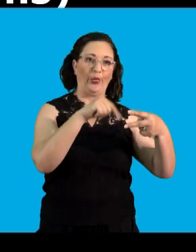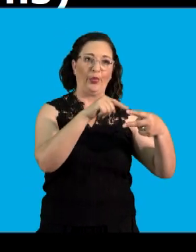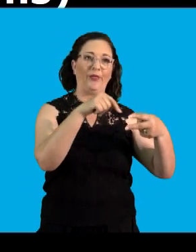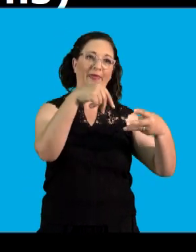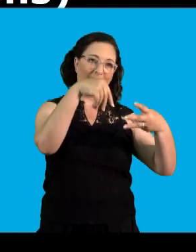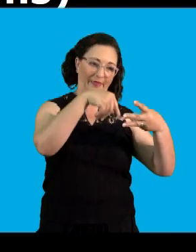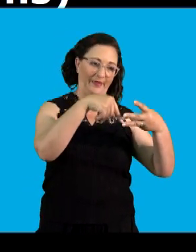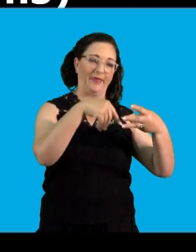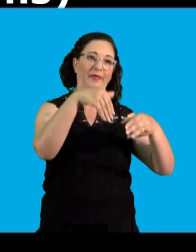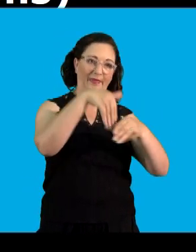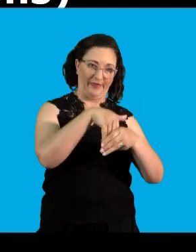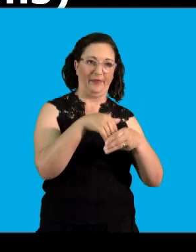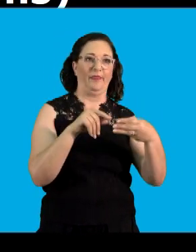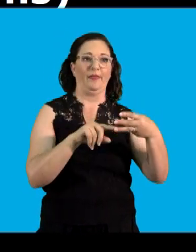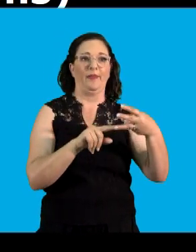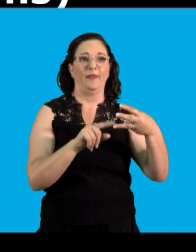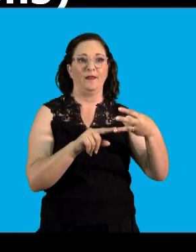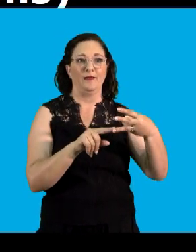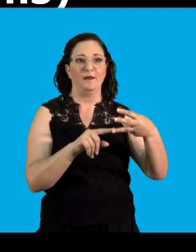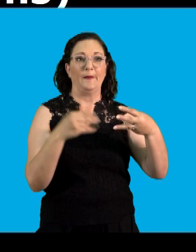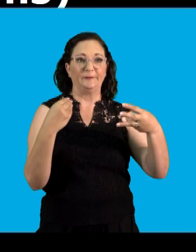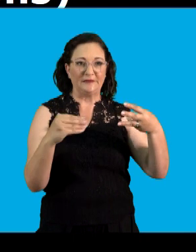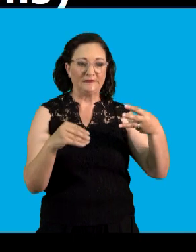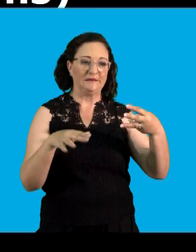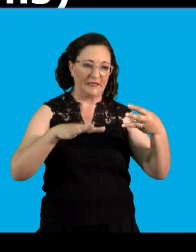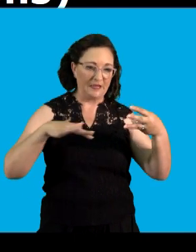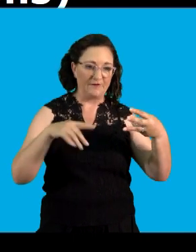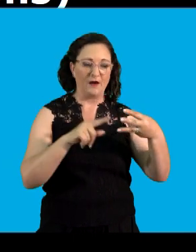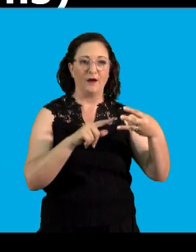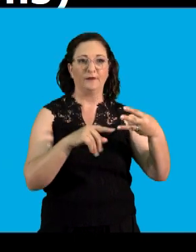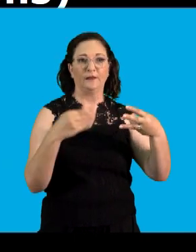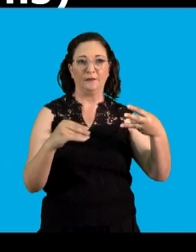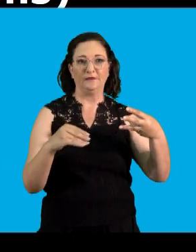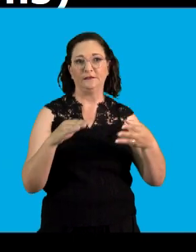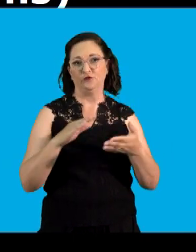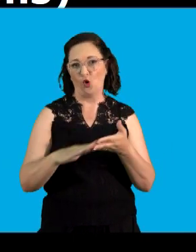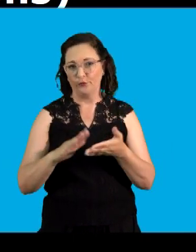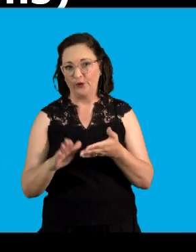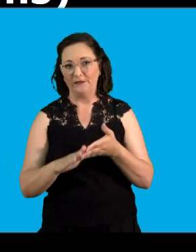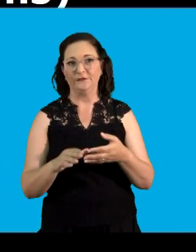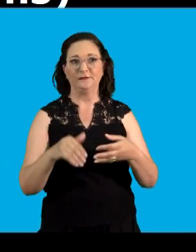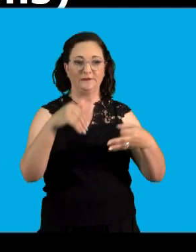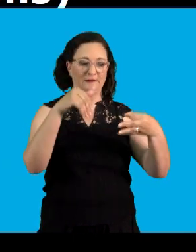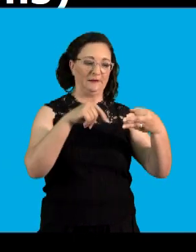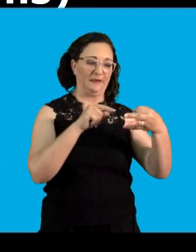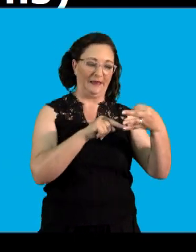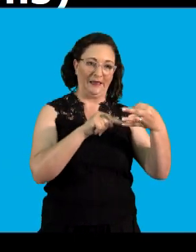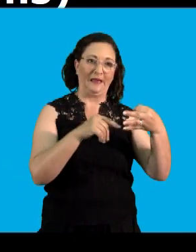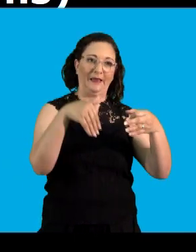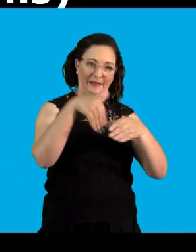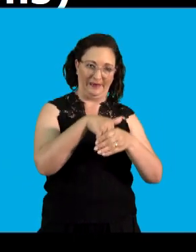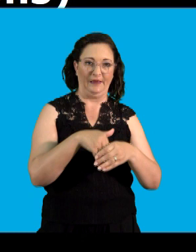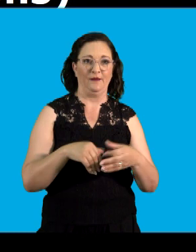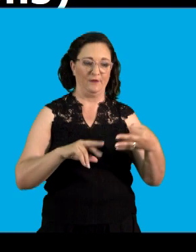and business environments and business operations. This is your paper 1. So miscellaneous includes